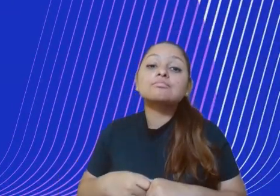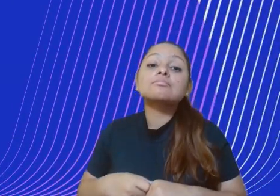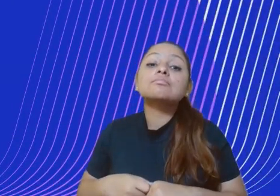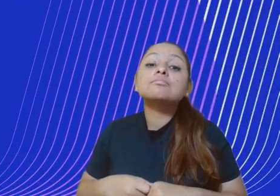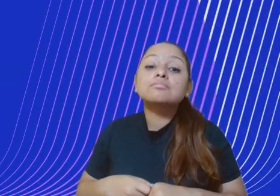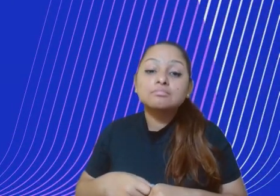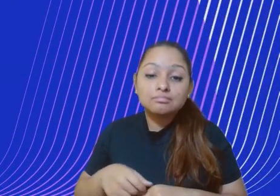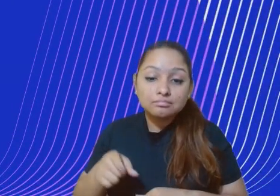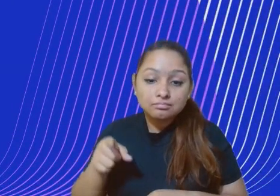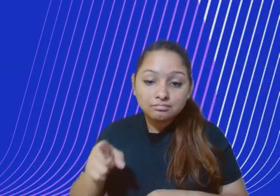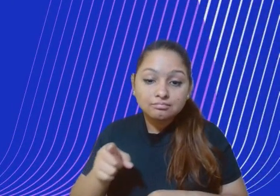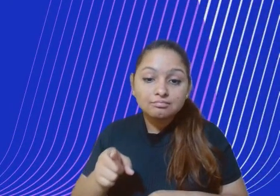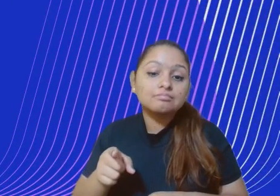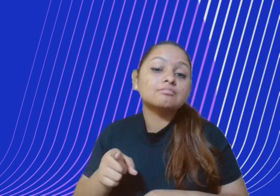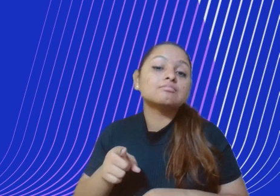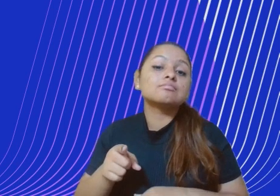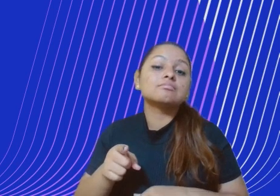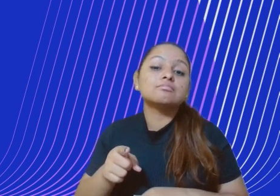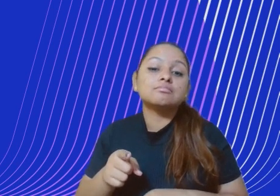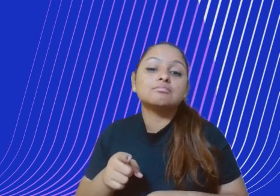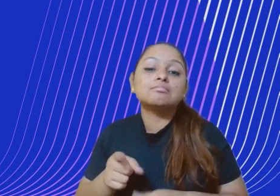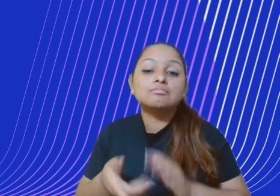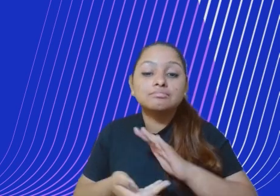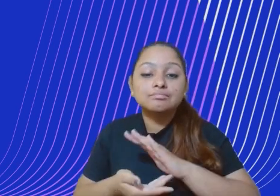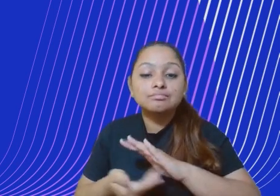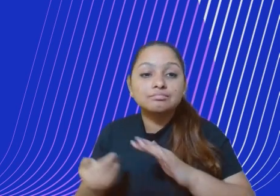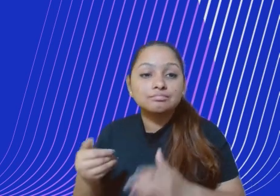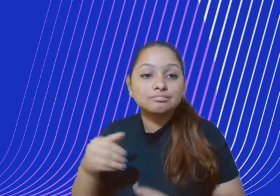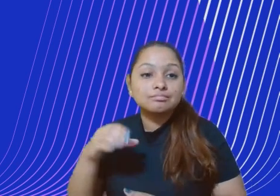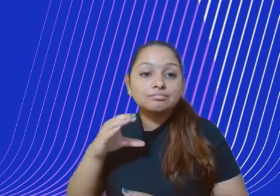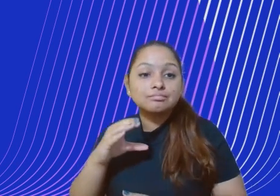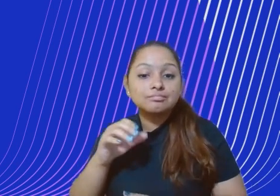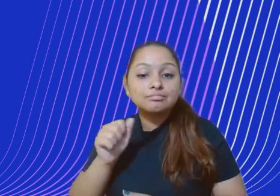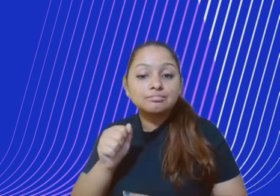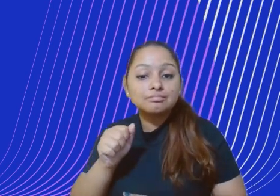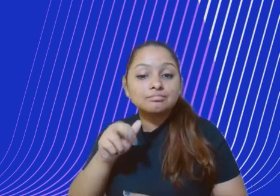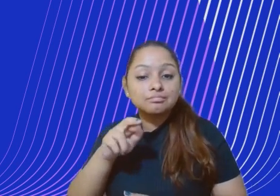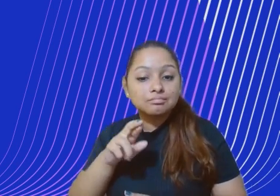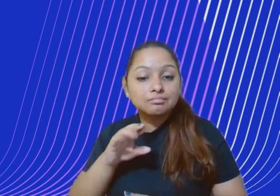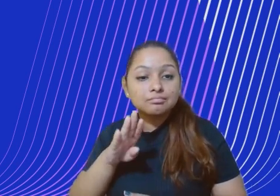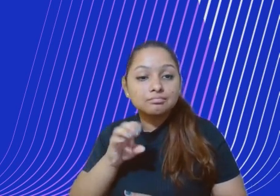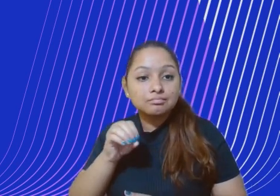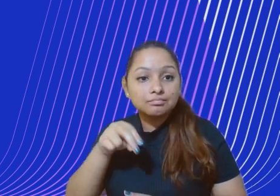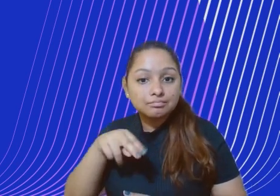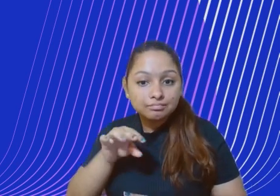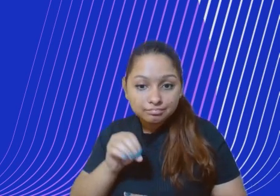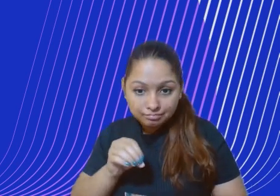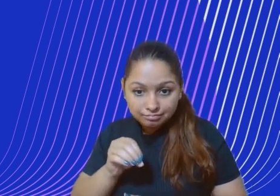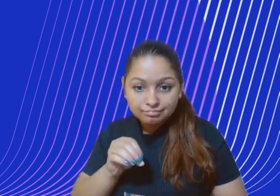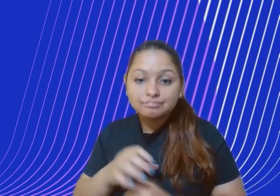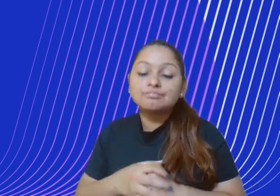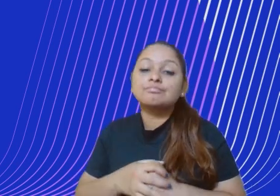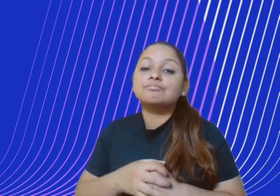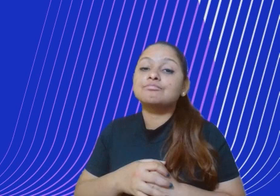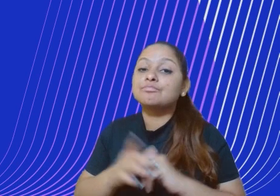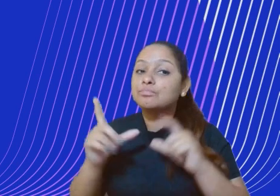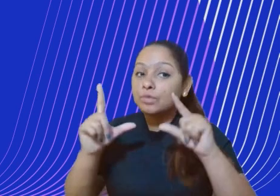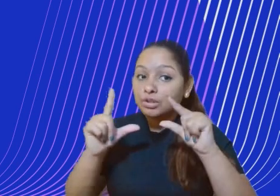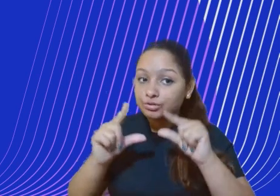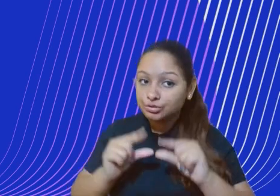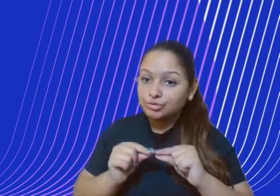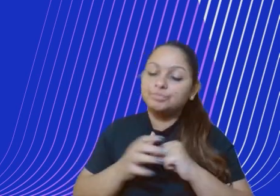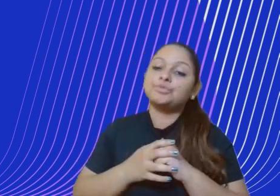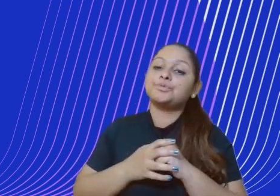is the carbon removal. We believe, and we've seen many elements here, like was mentioned, the